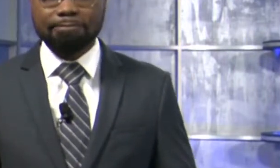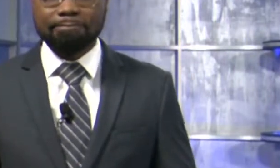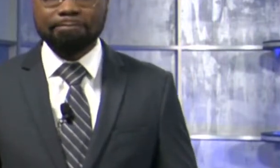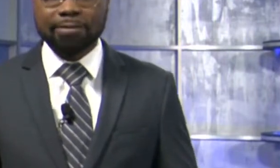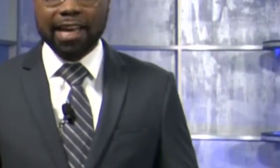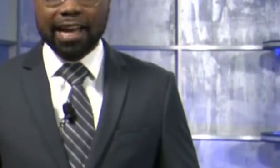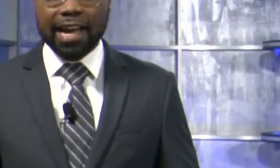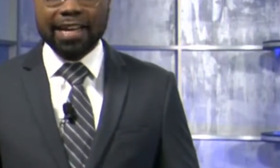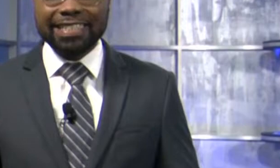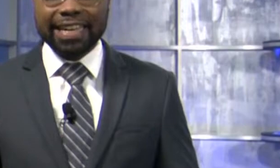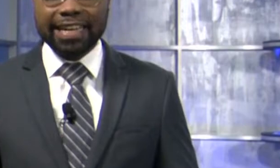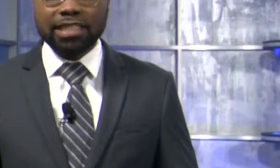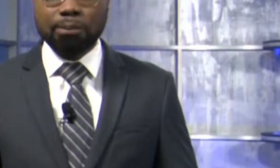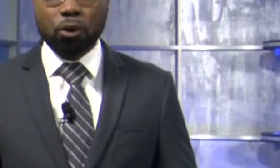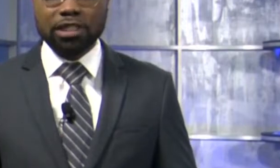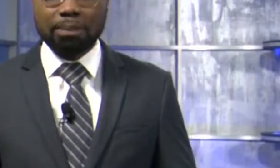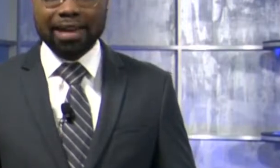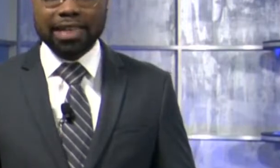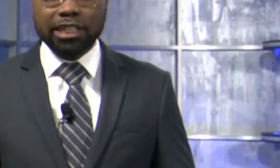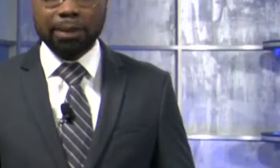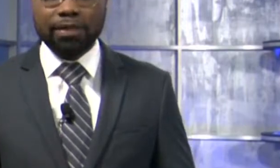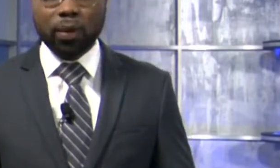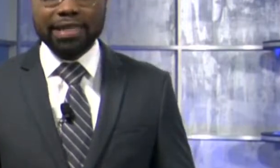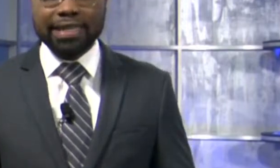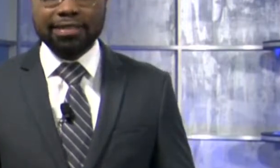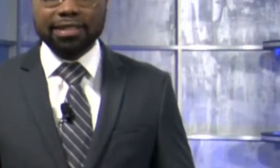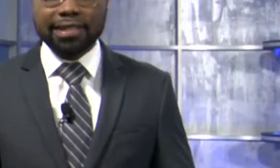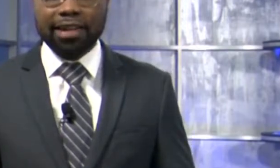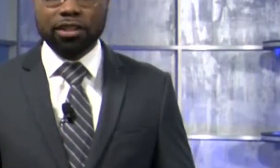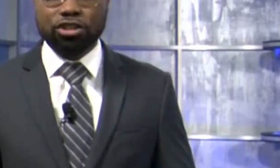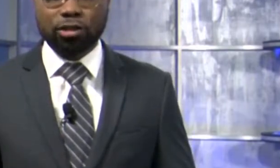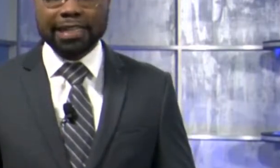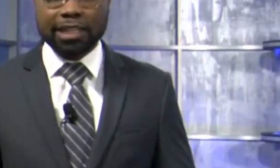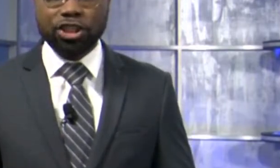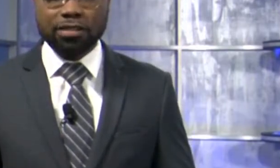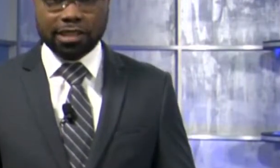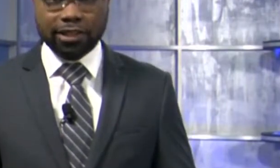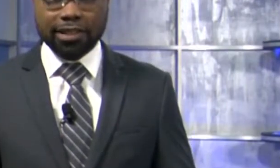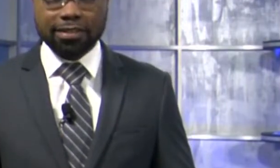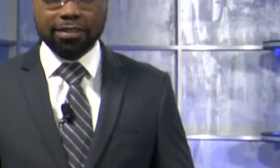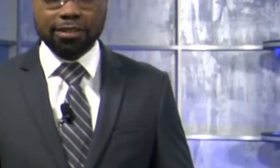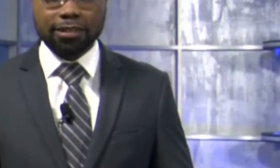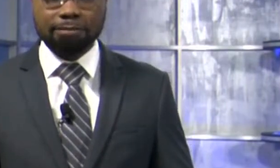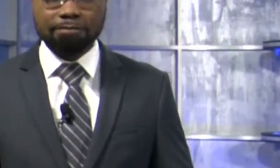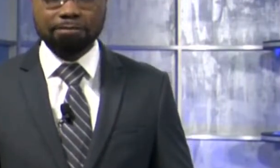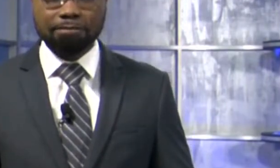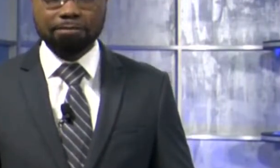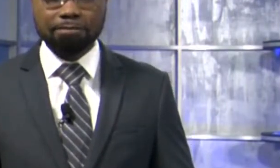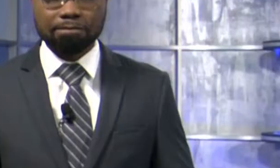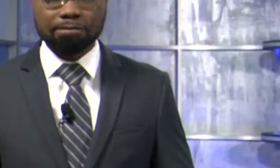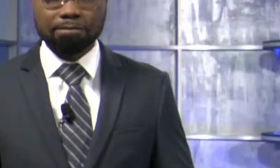prices. And in sports, Bangladesh beat the Windies to take the Tri-Nation Series.